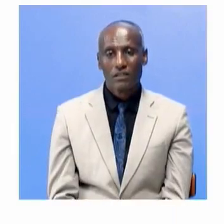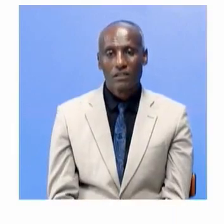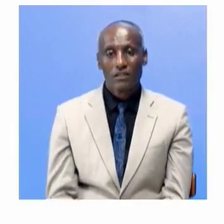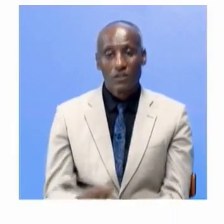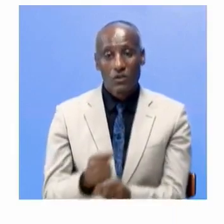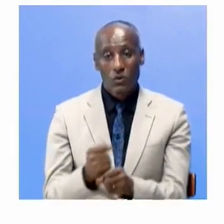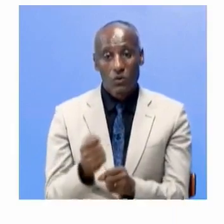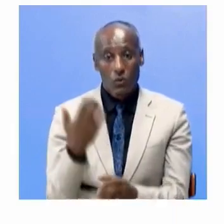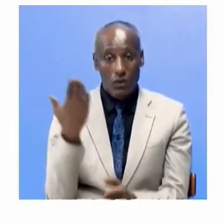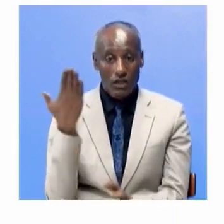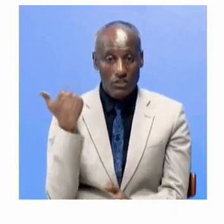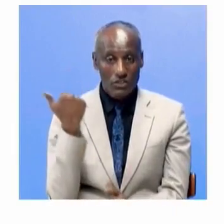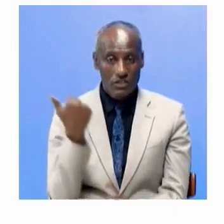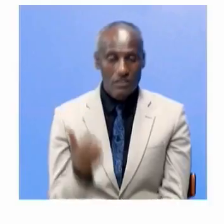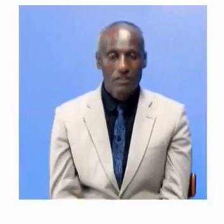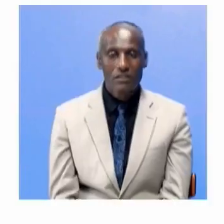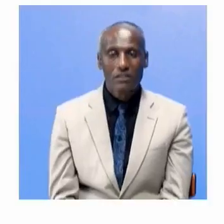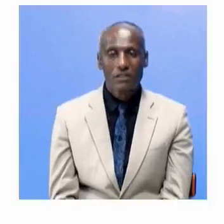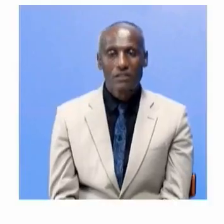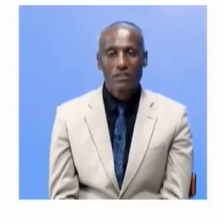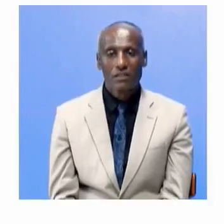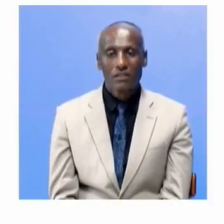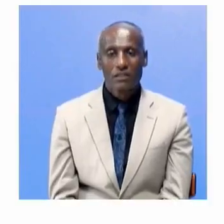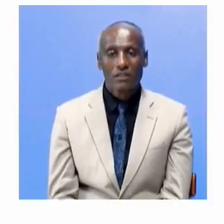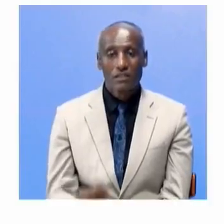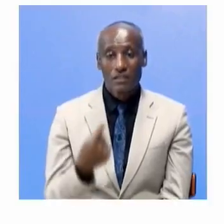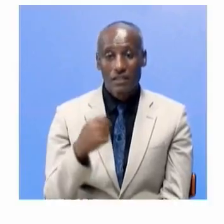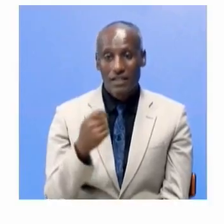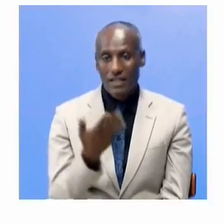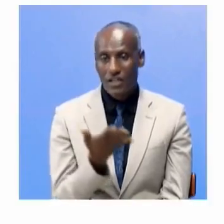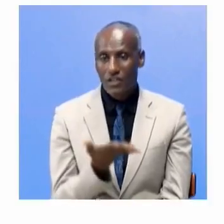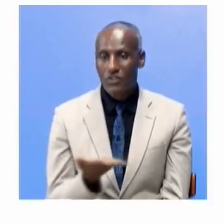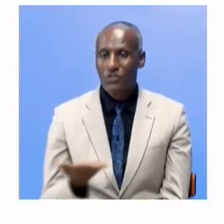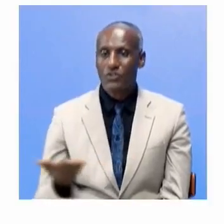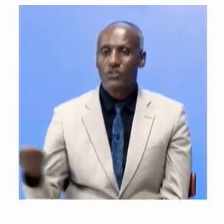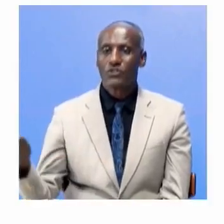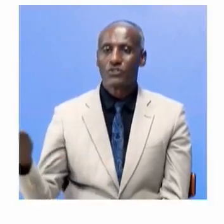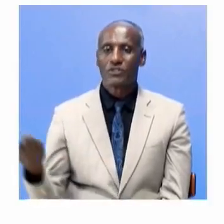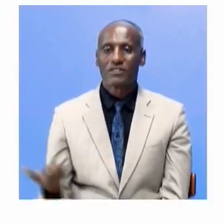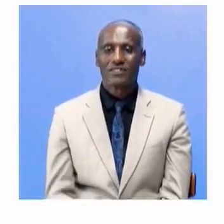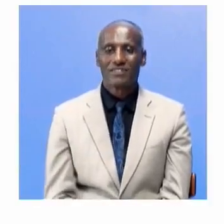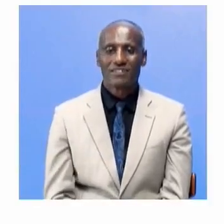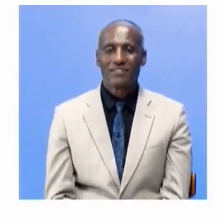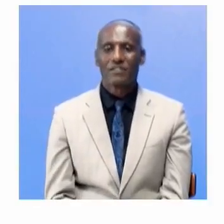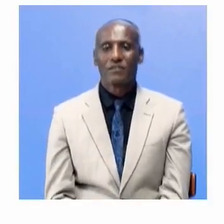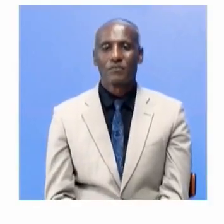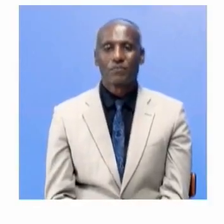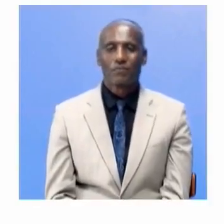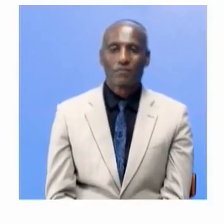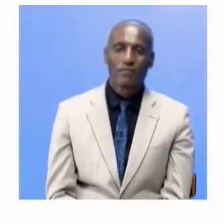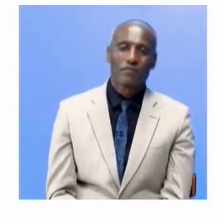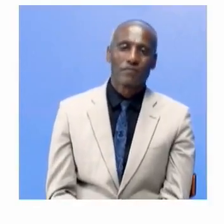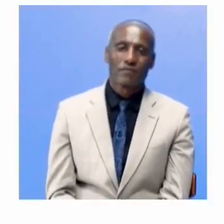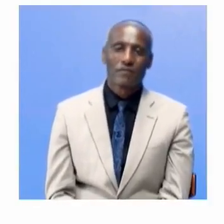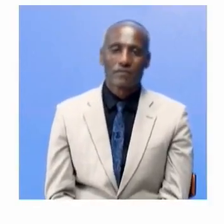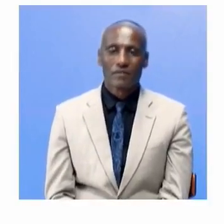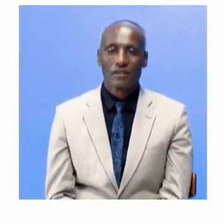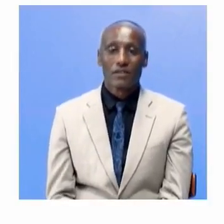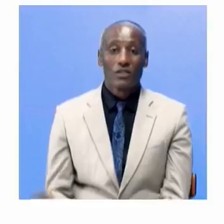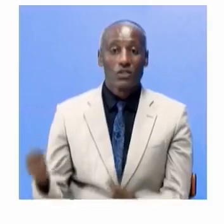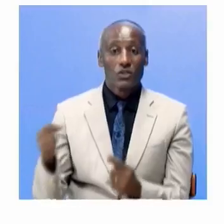washed the dishes to